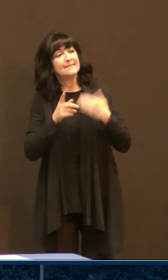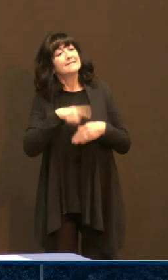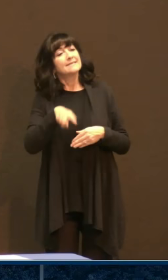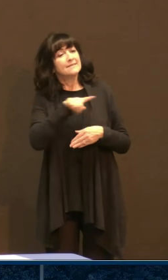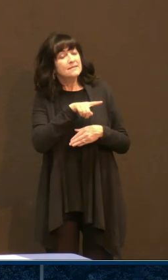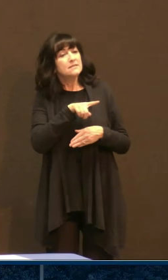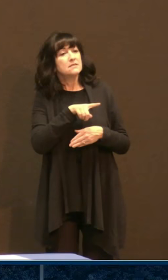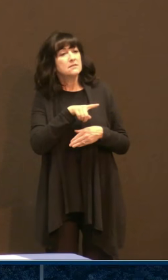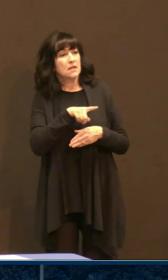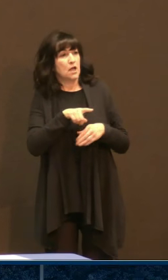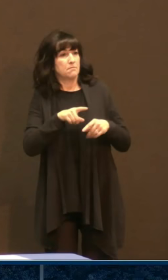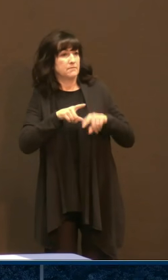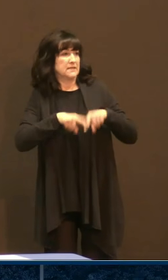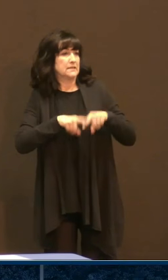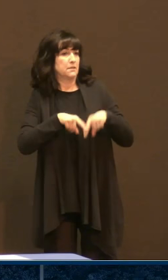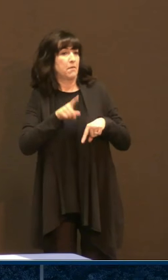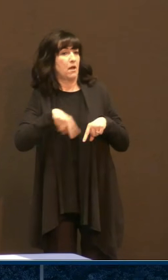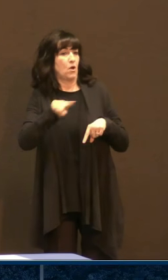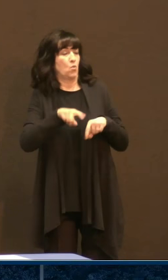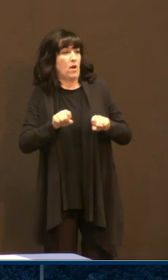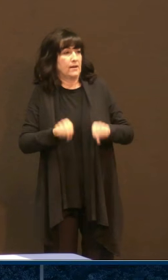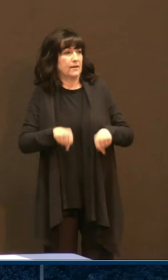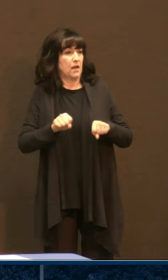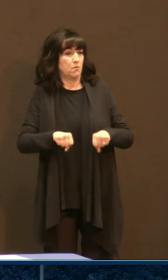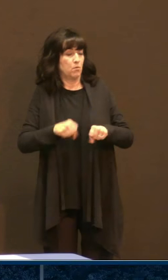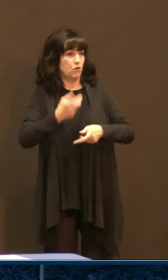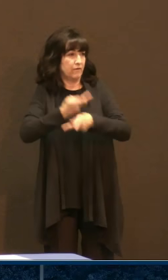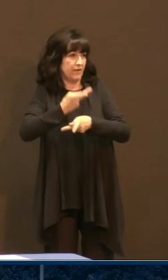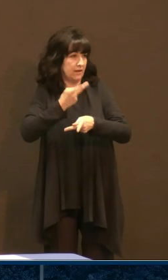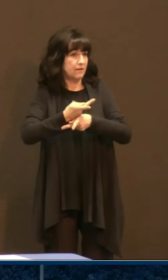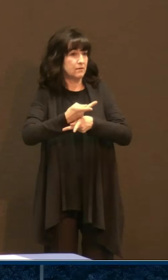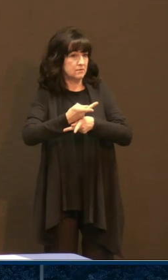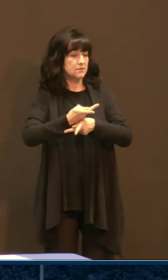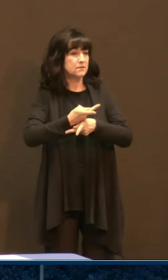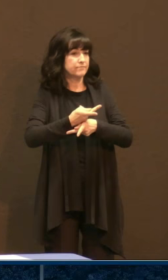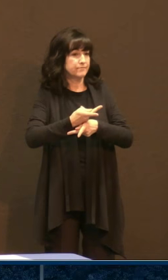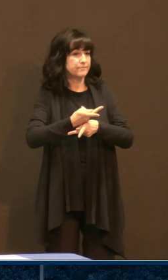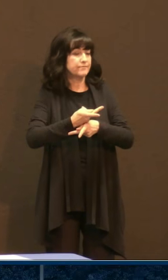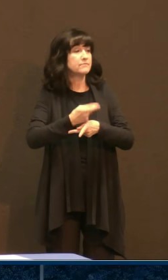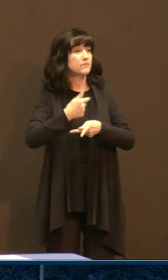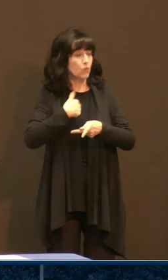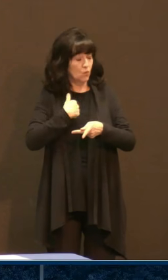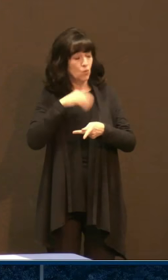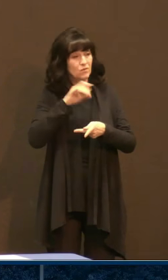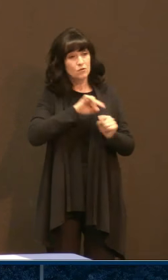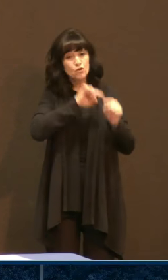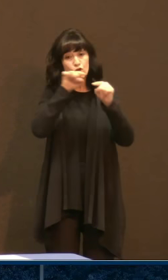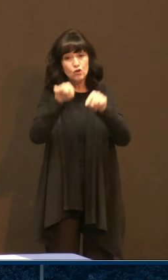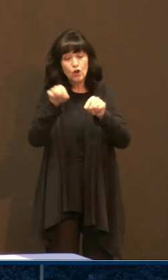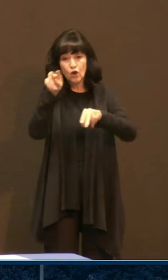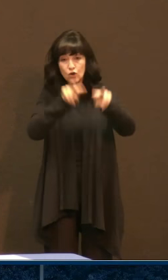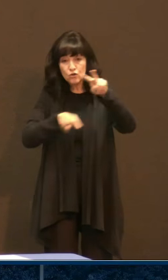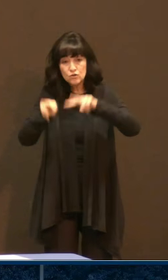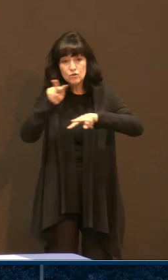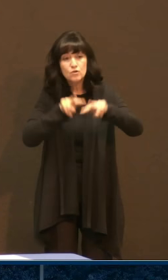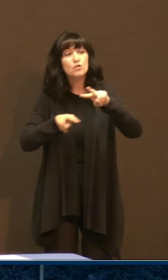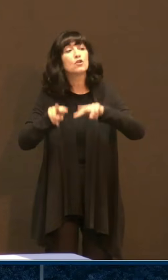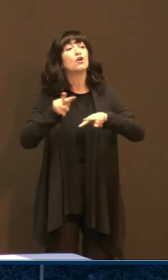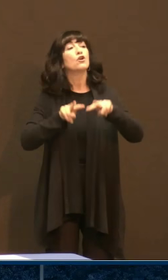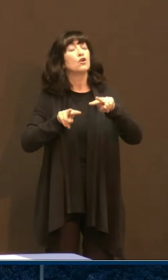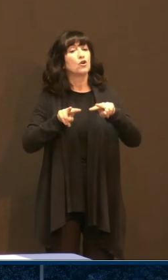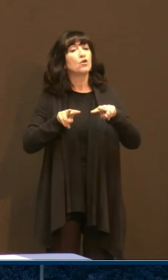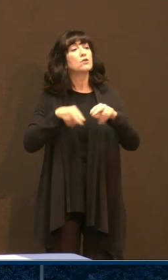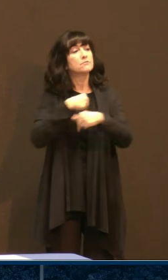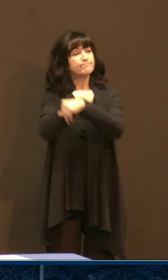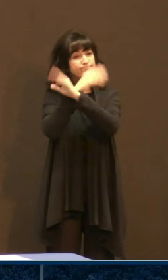of handling. Quite frankly, we've done a tremendous amount of on-site and, telephonic training